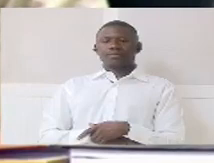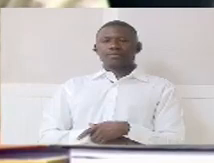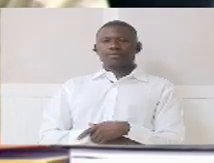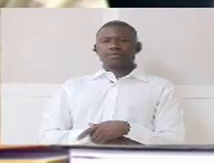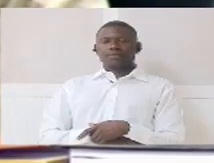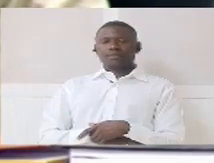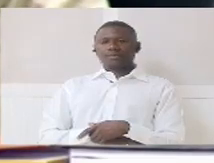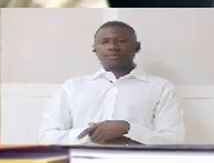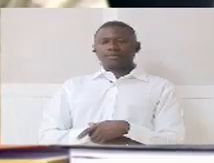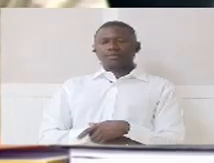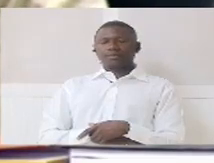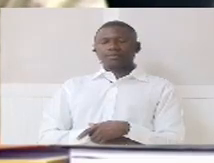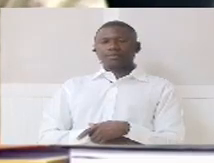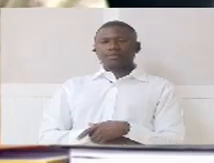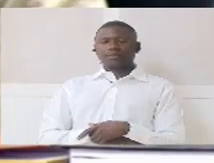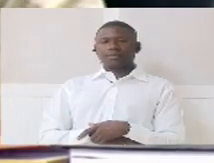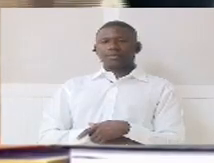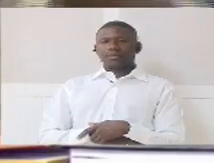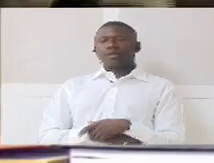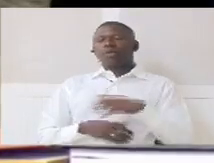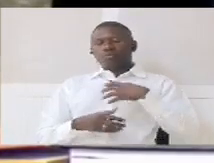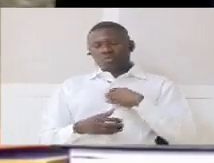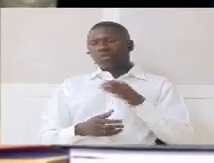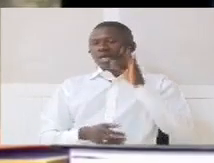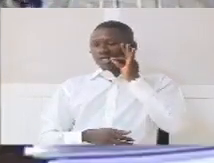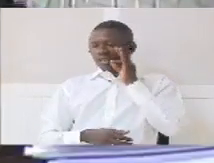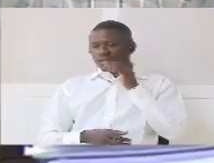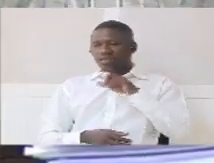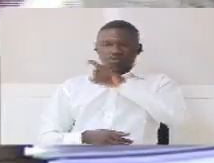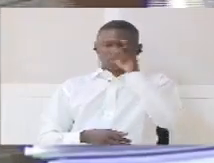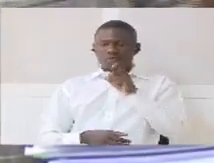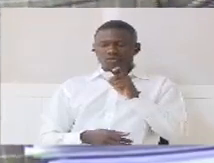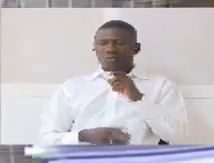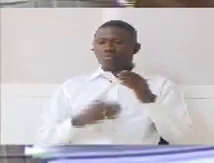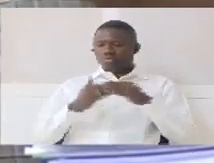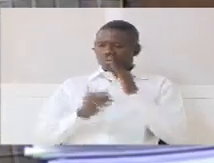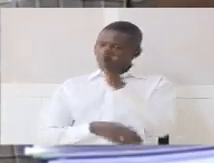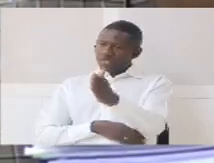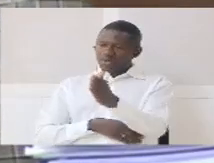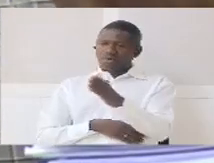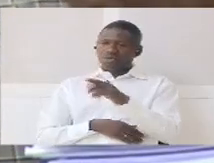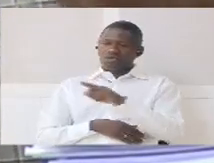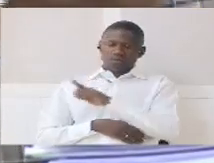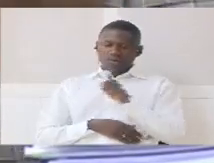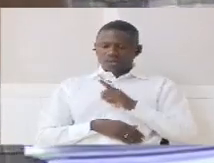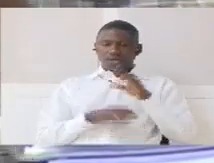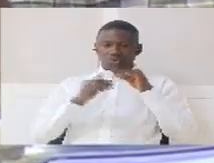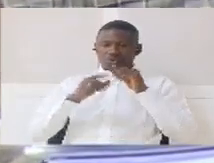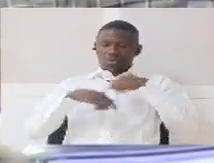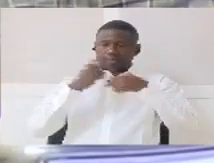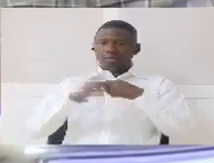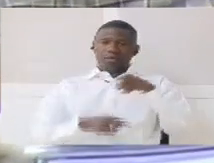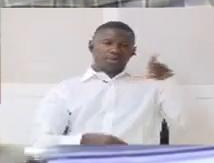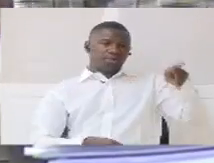Let's answer the question more directly. We are talking about the pap. We are not talking about any other